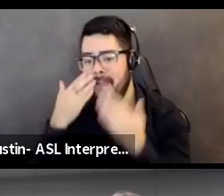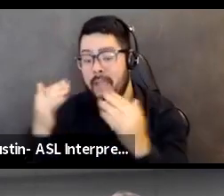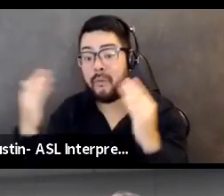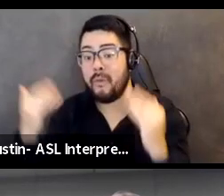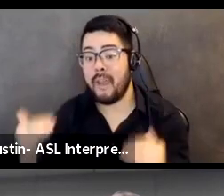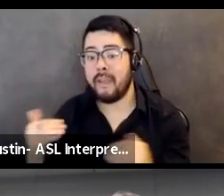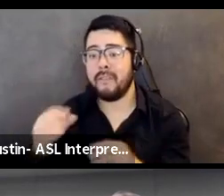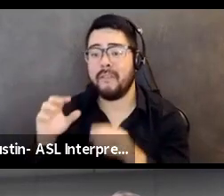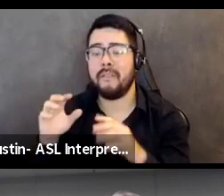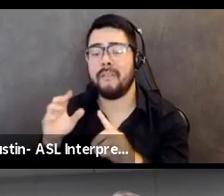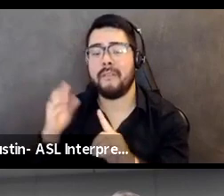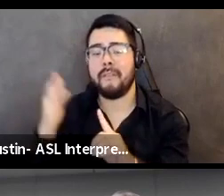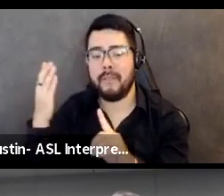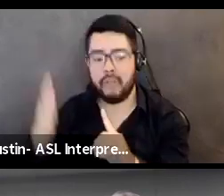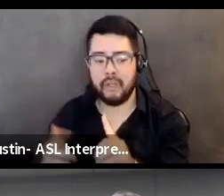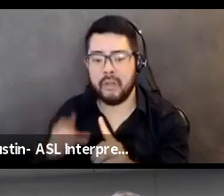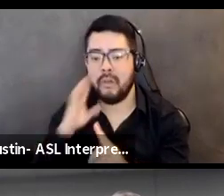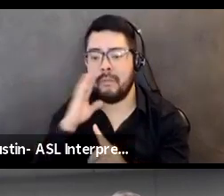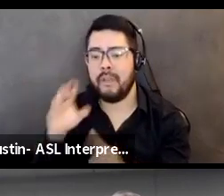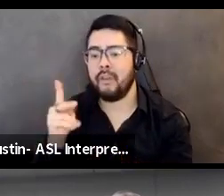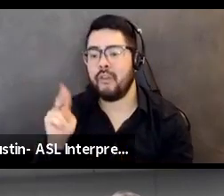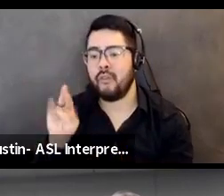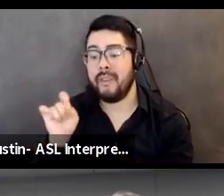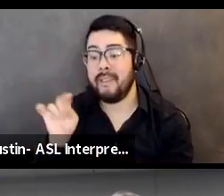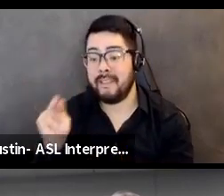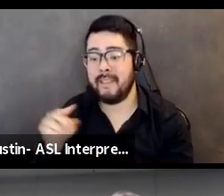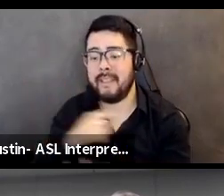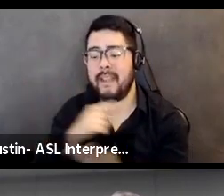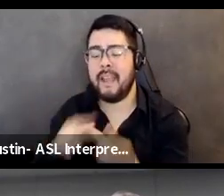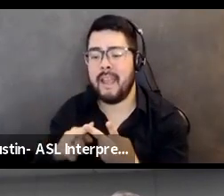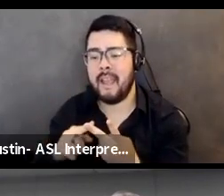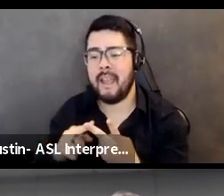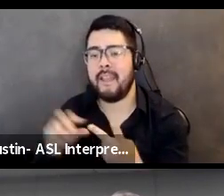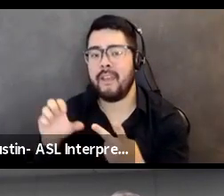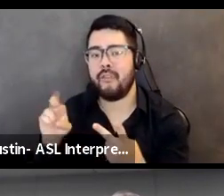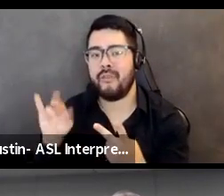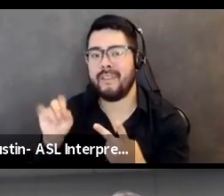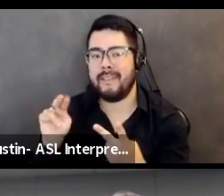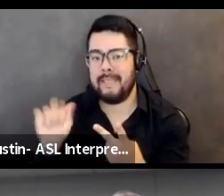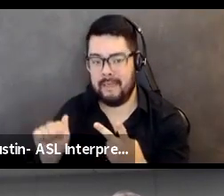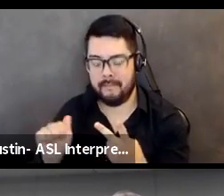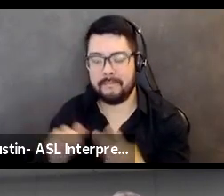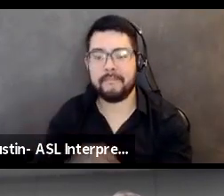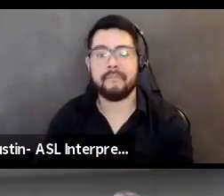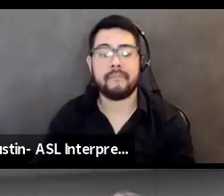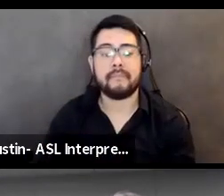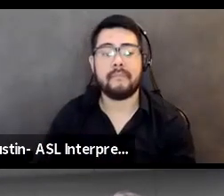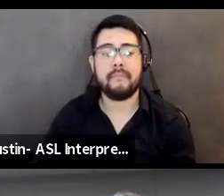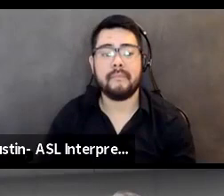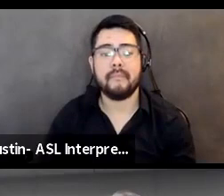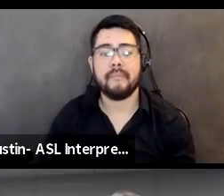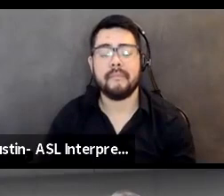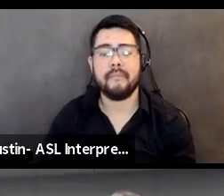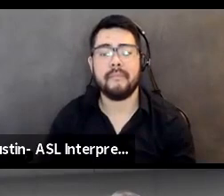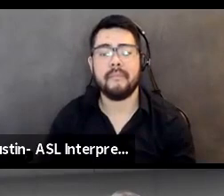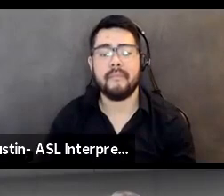number 12 kristin matamore followed by 16 christina tassone miss matamore